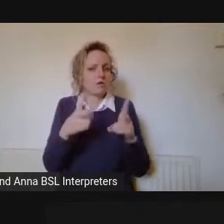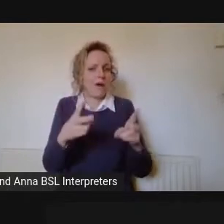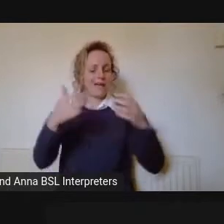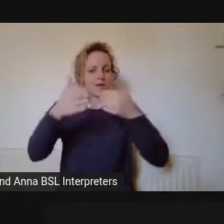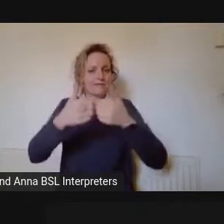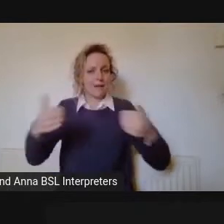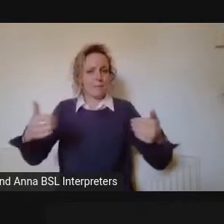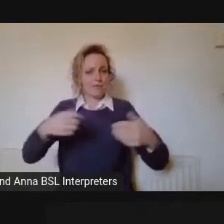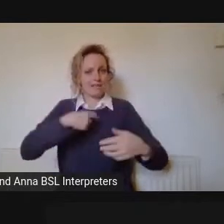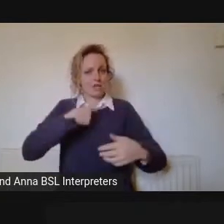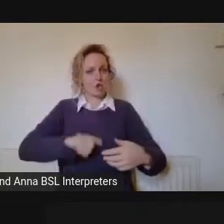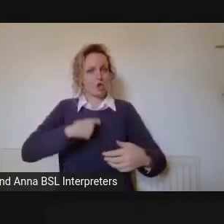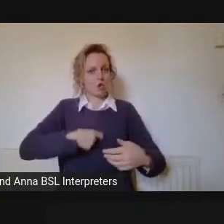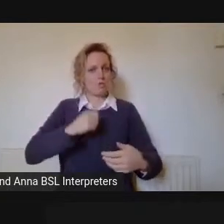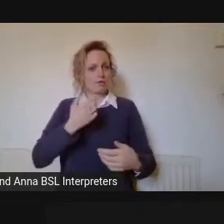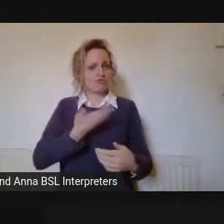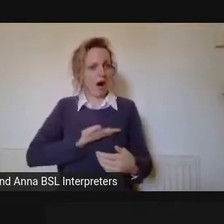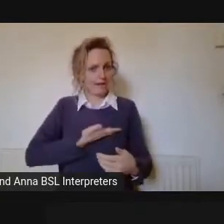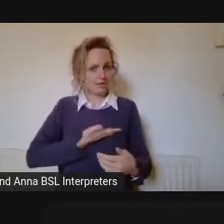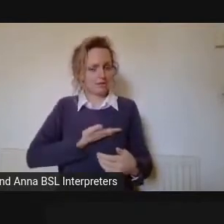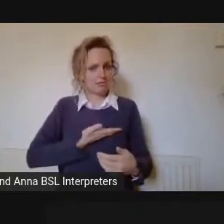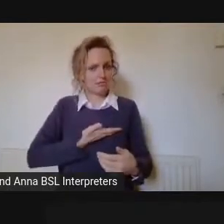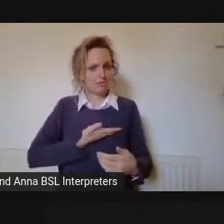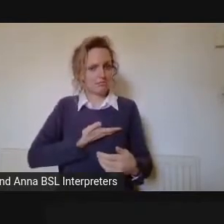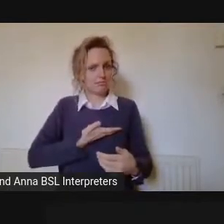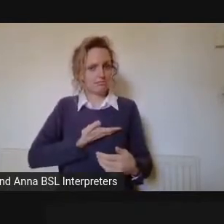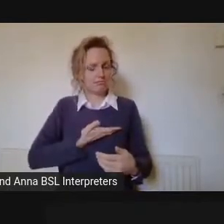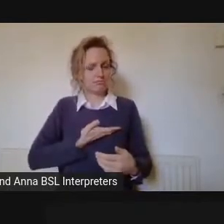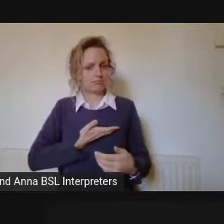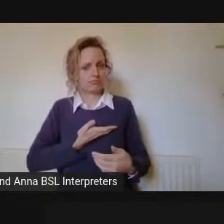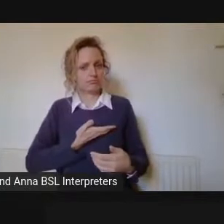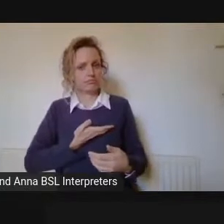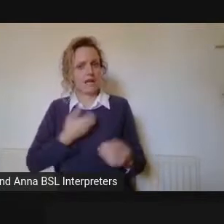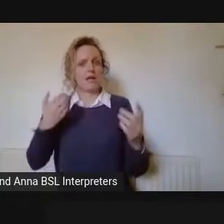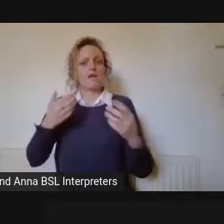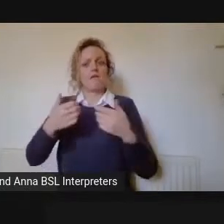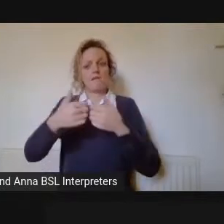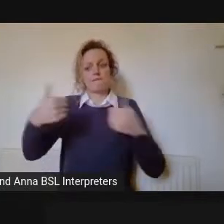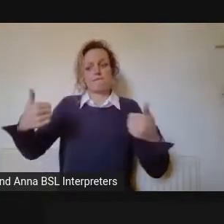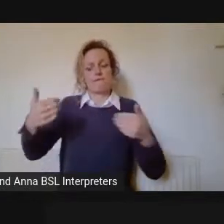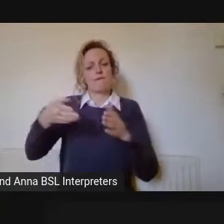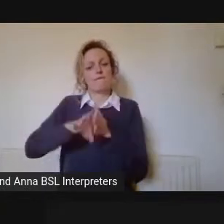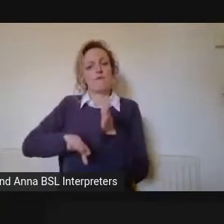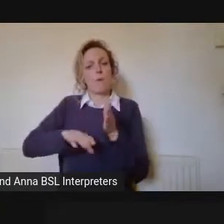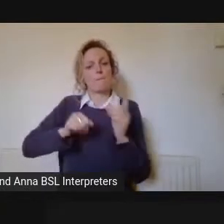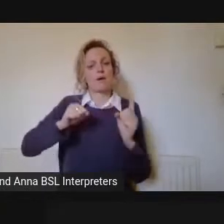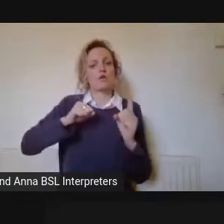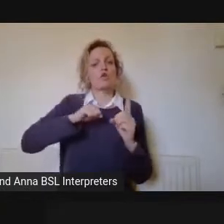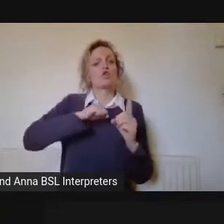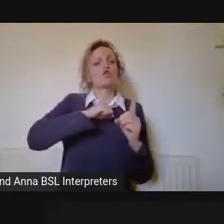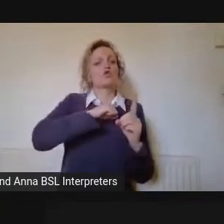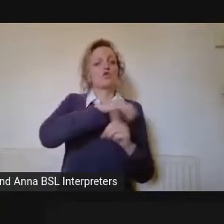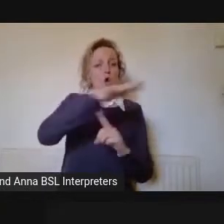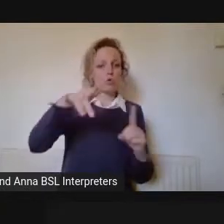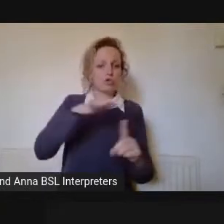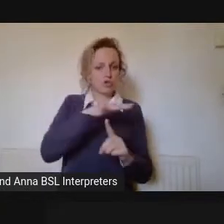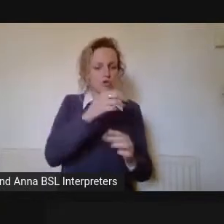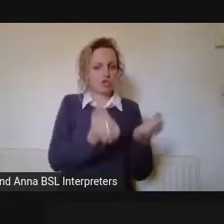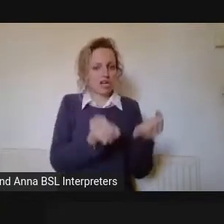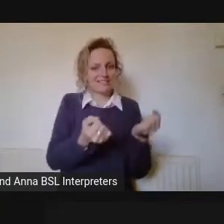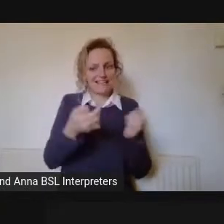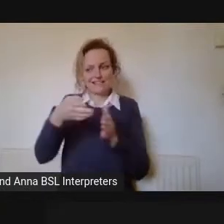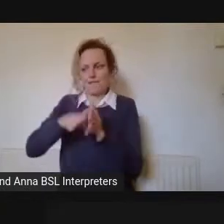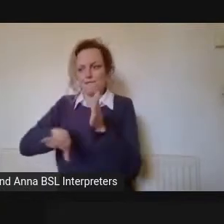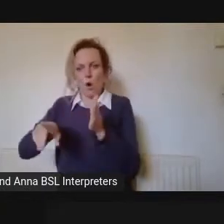rights and I suppose social justice from environmental justice. So we started